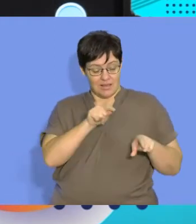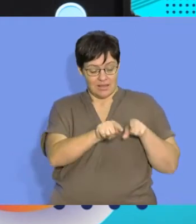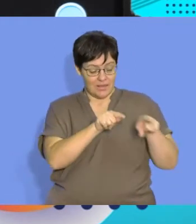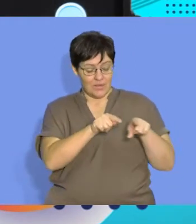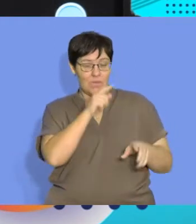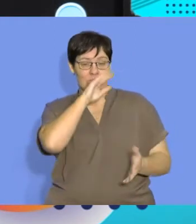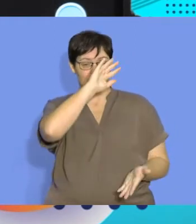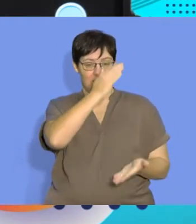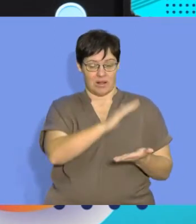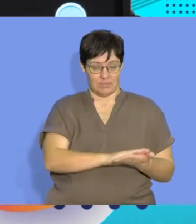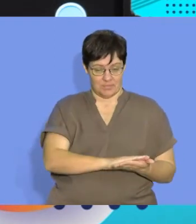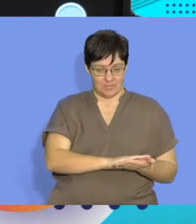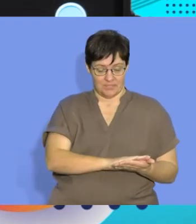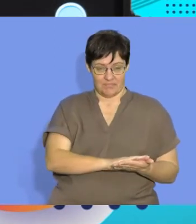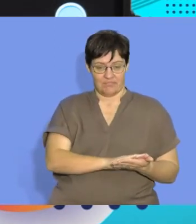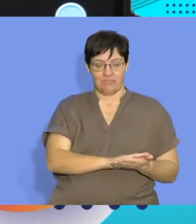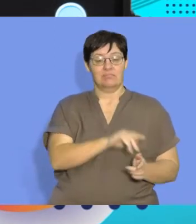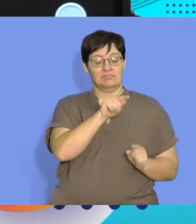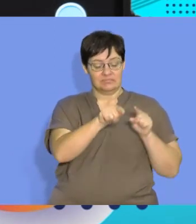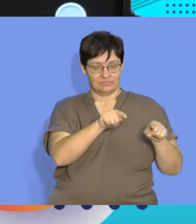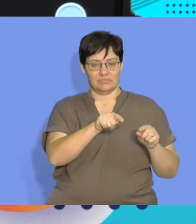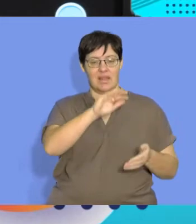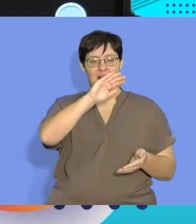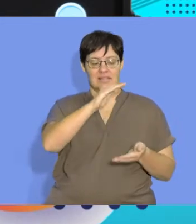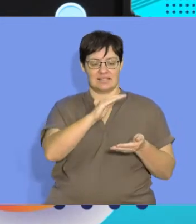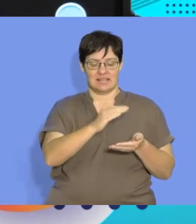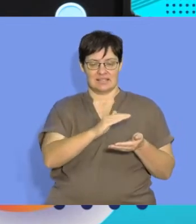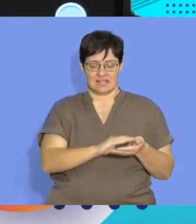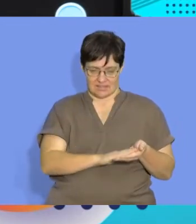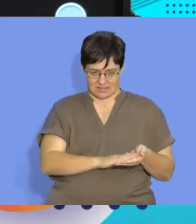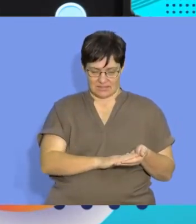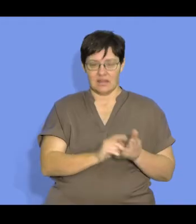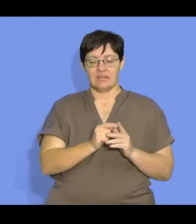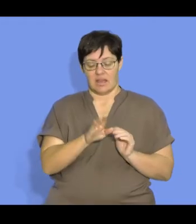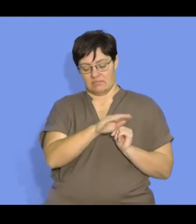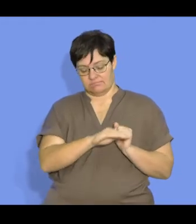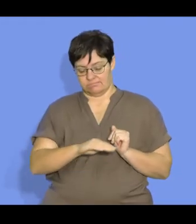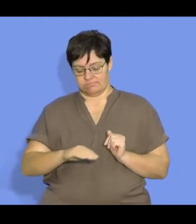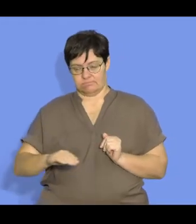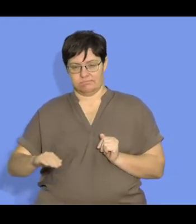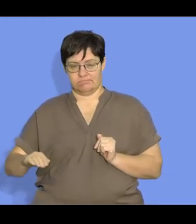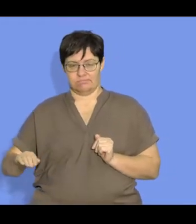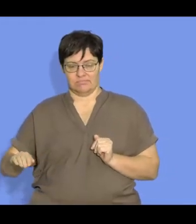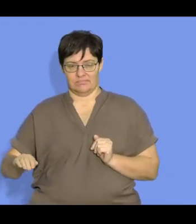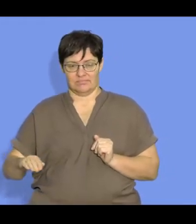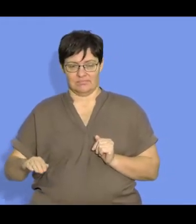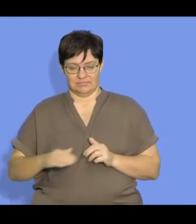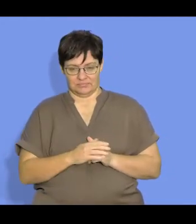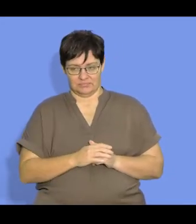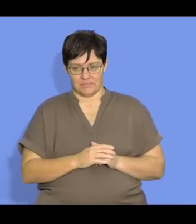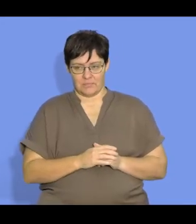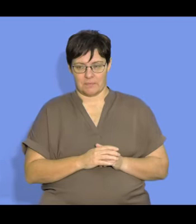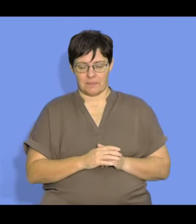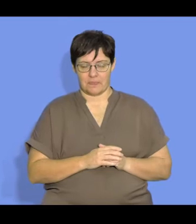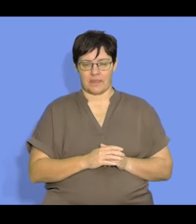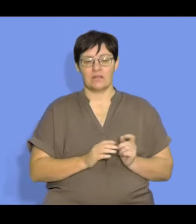being used up, there's less and less reactants, therefore the gradient becomes less steep,